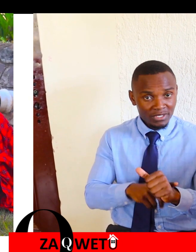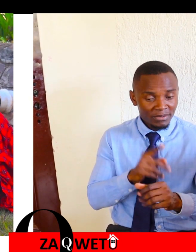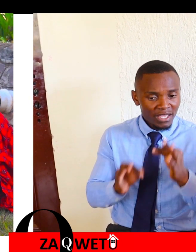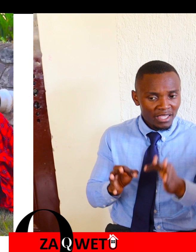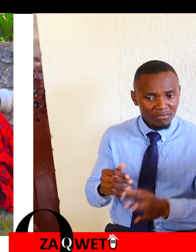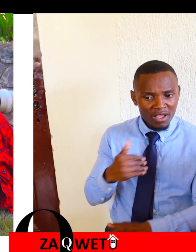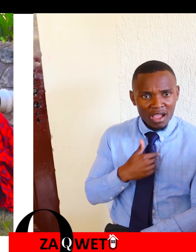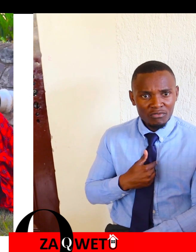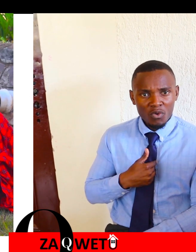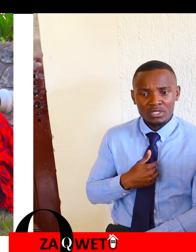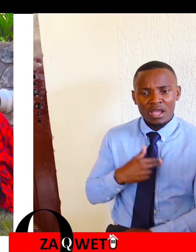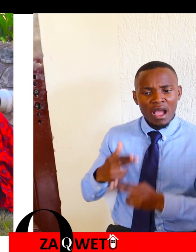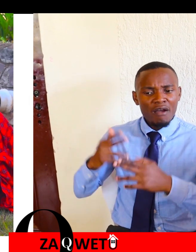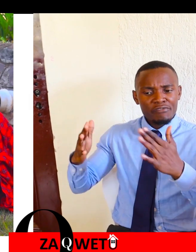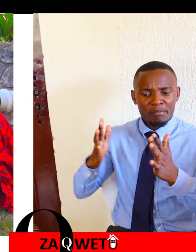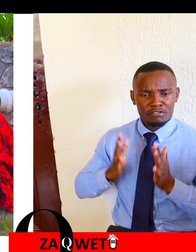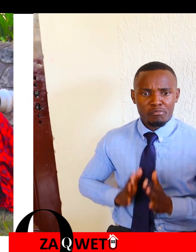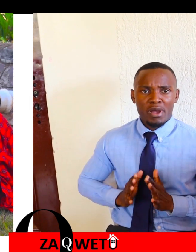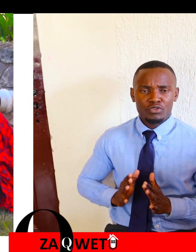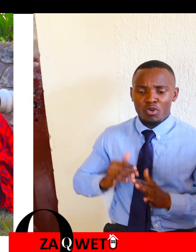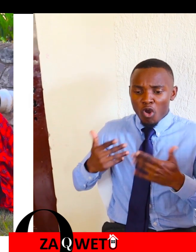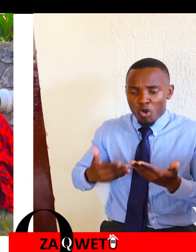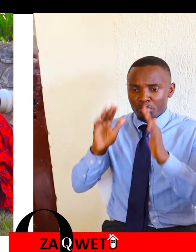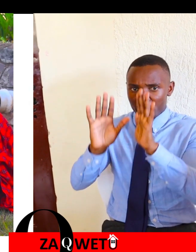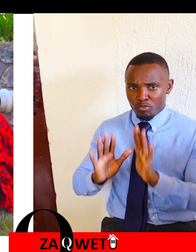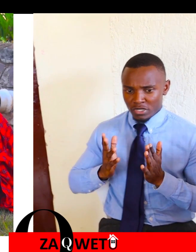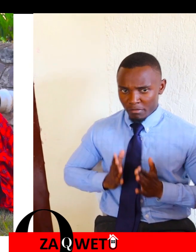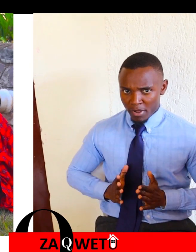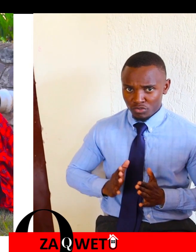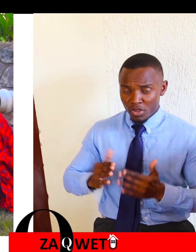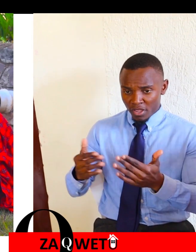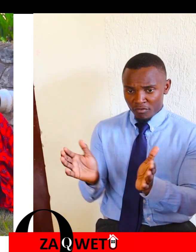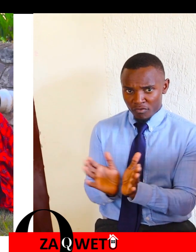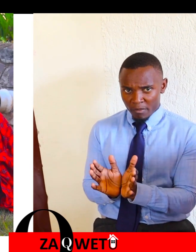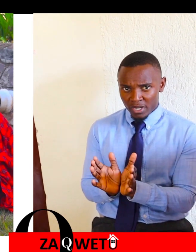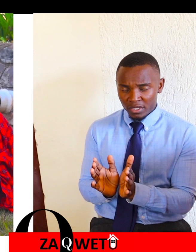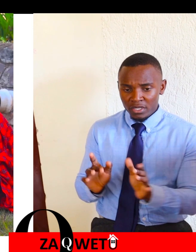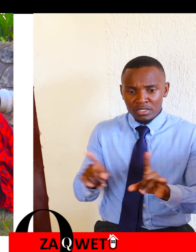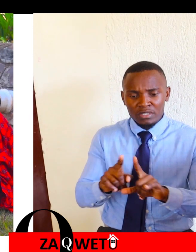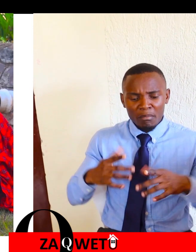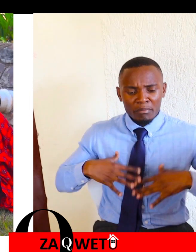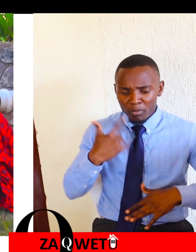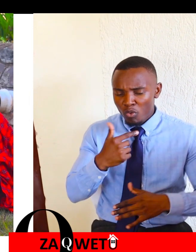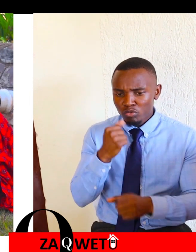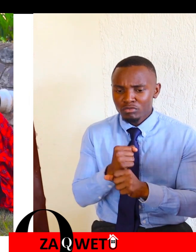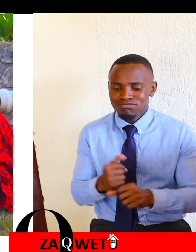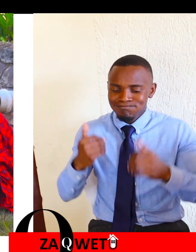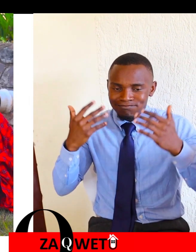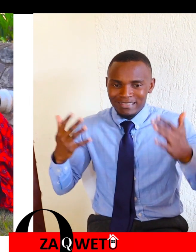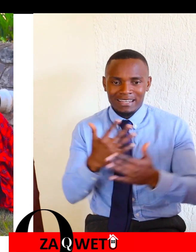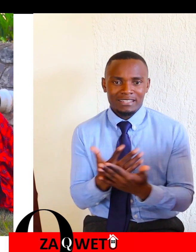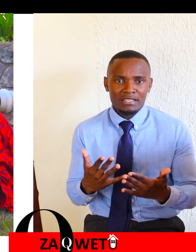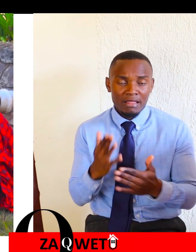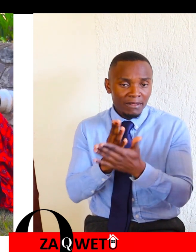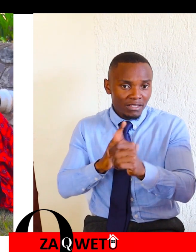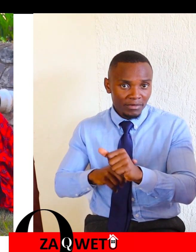culture, if there was someone who was outstanding in the family, that the people who did